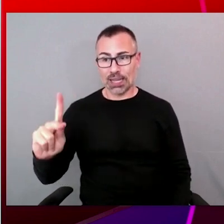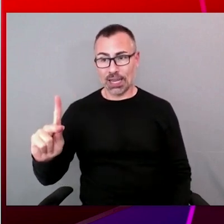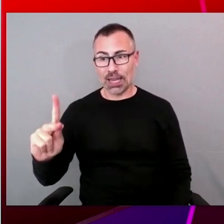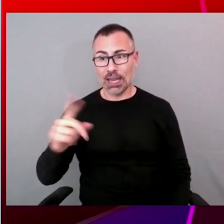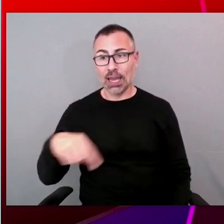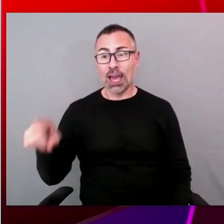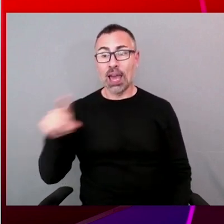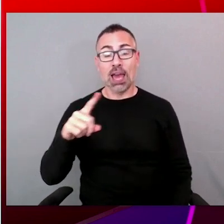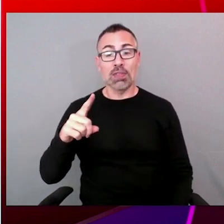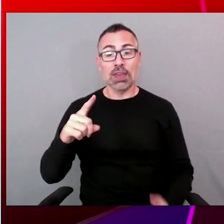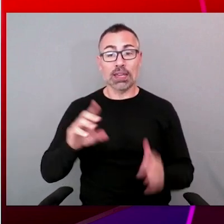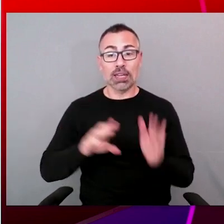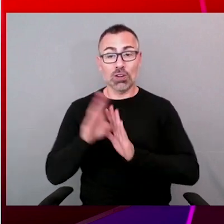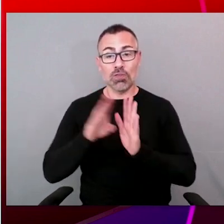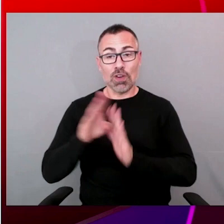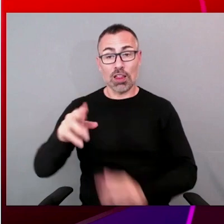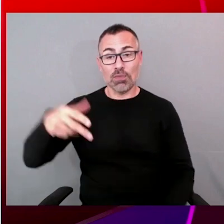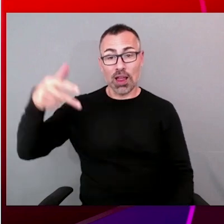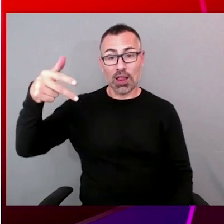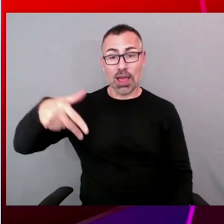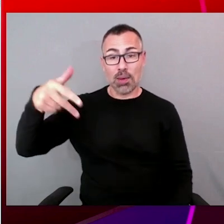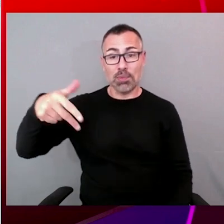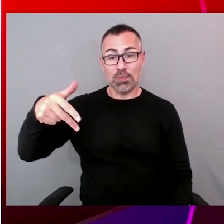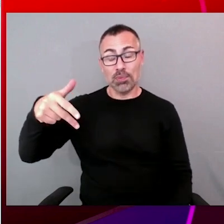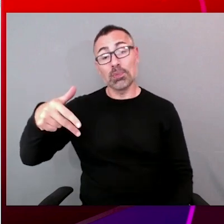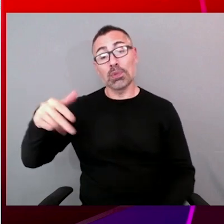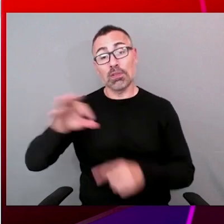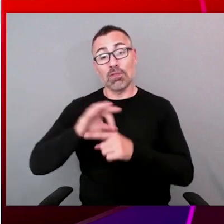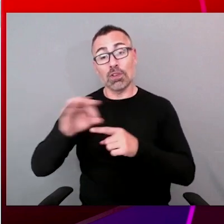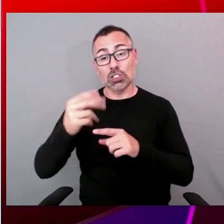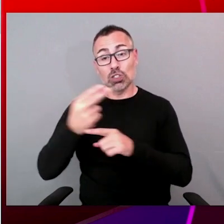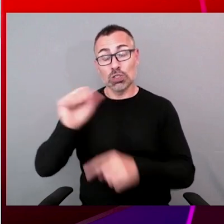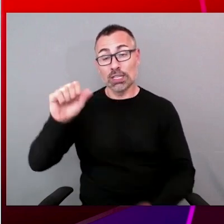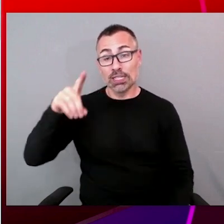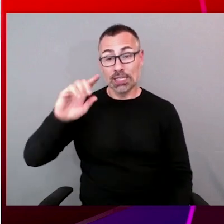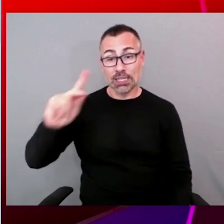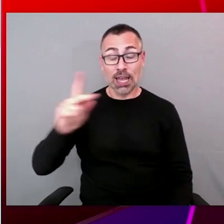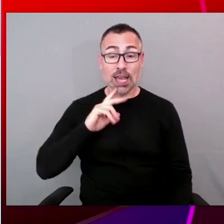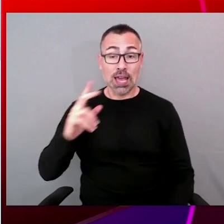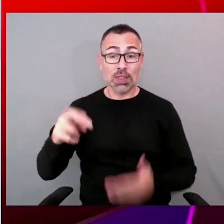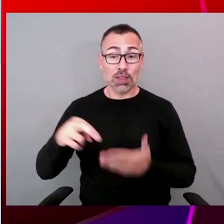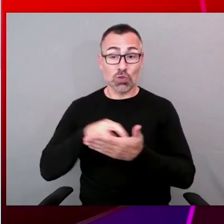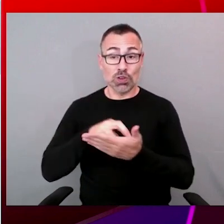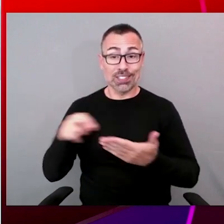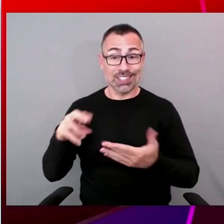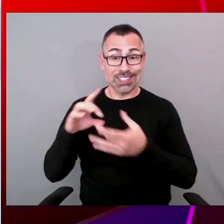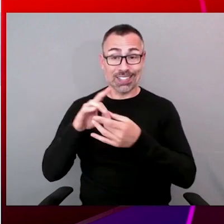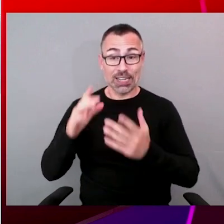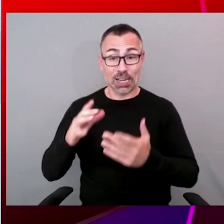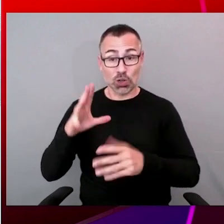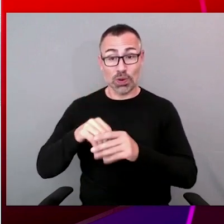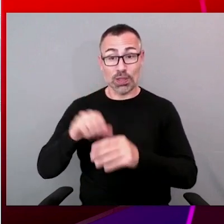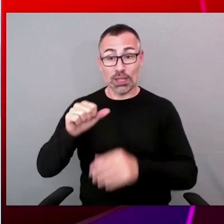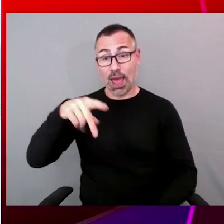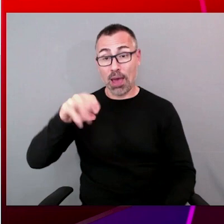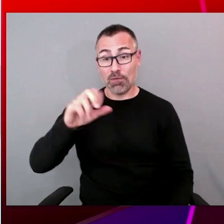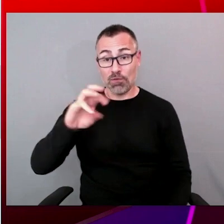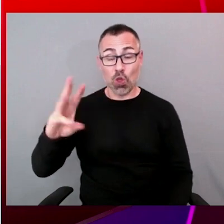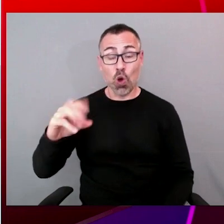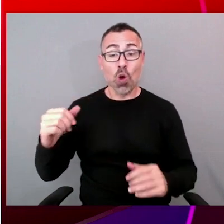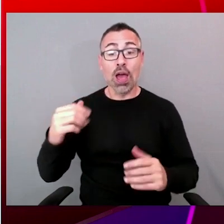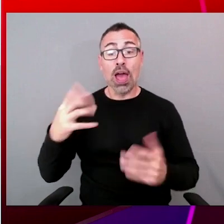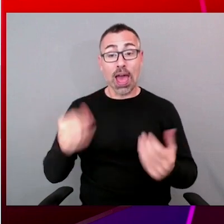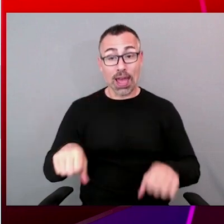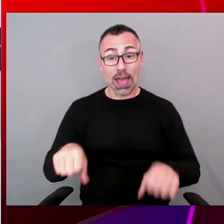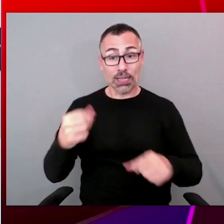function using the SDK, and then register this as a custom connector in AppFlow, and then use it as part of the ecosystem